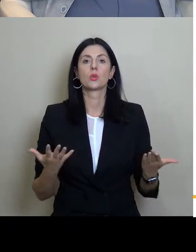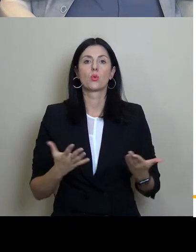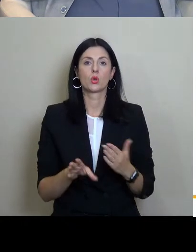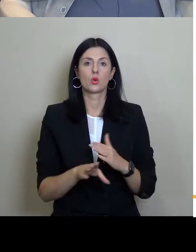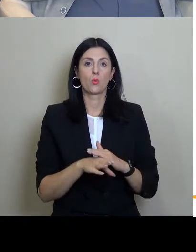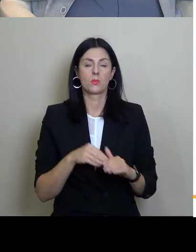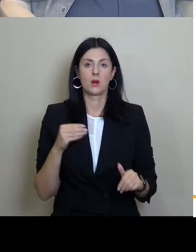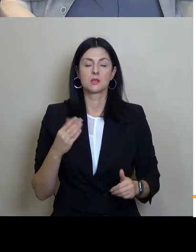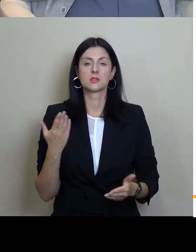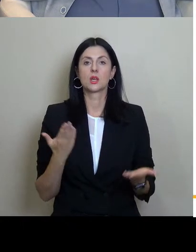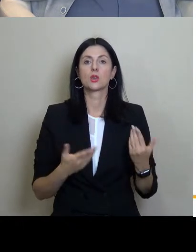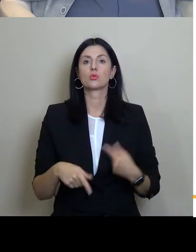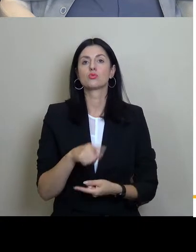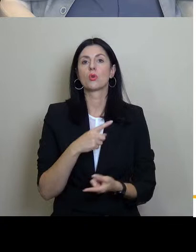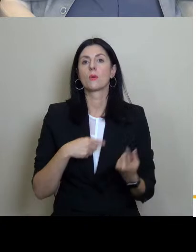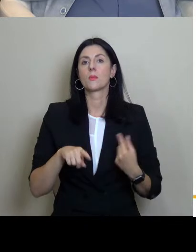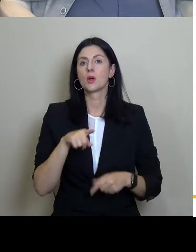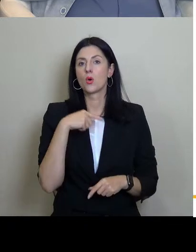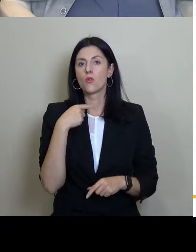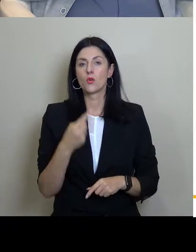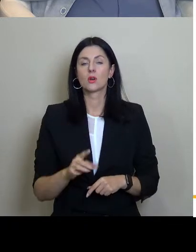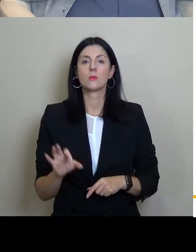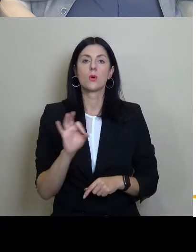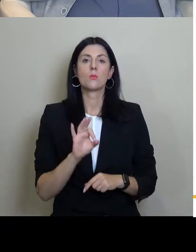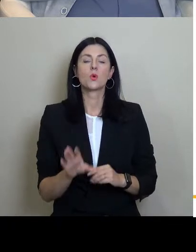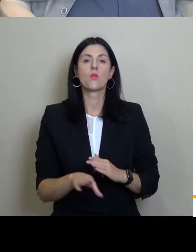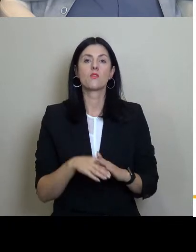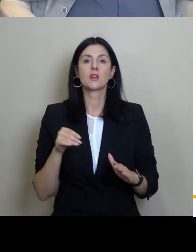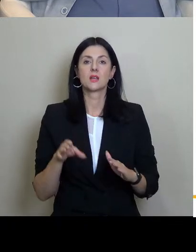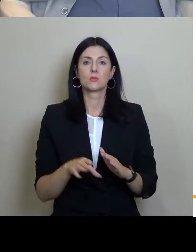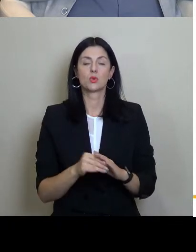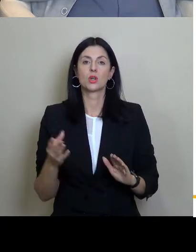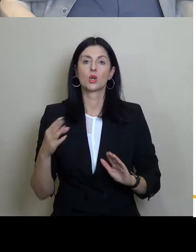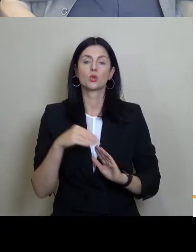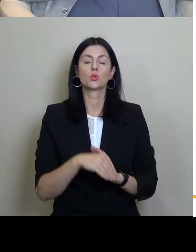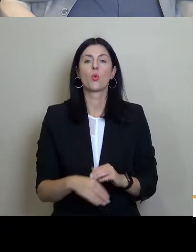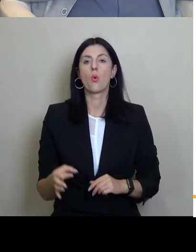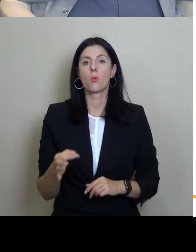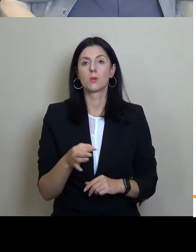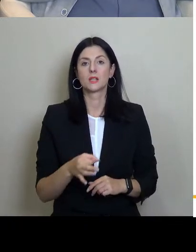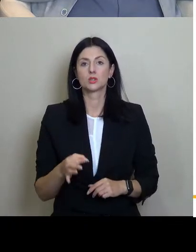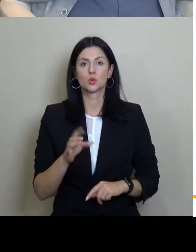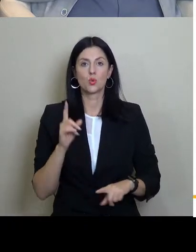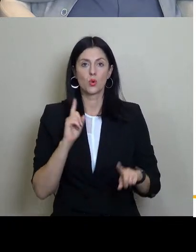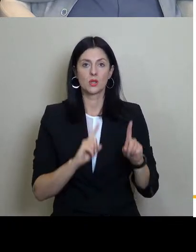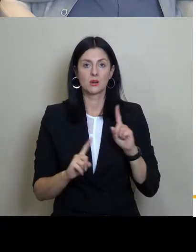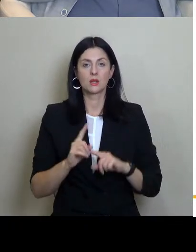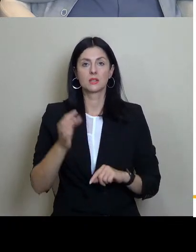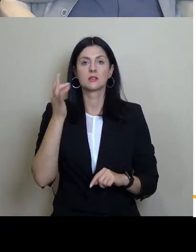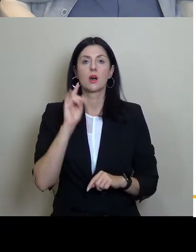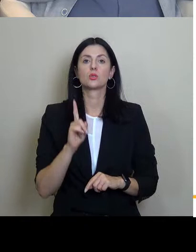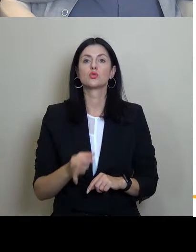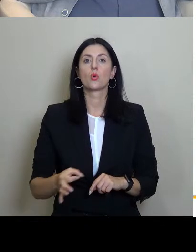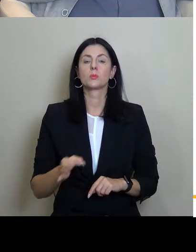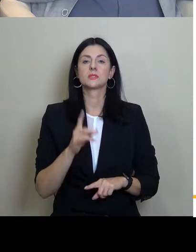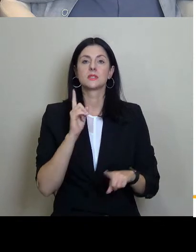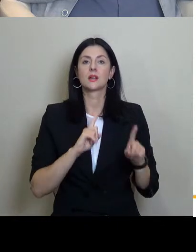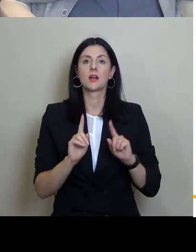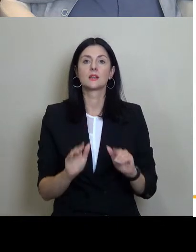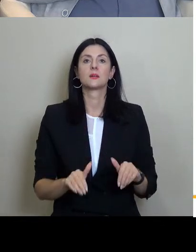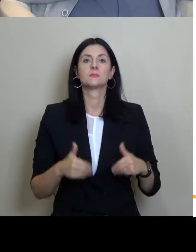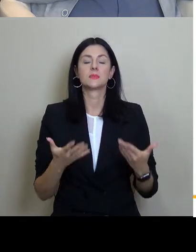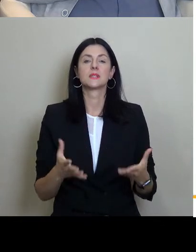formed, it is necessary to take into account the level of the council to which the deputies are being elected. If we are talking about the Oblast